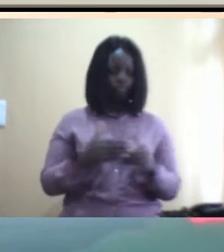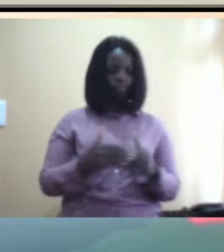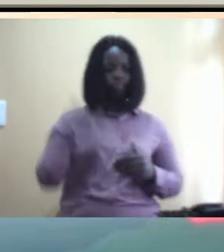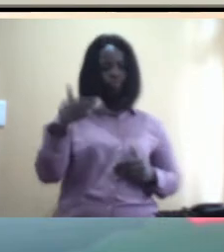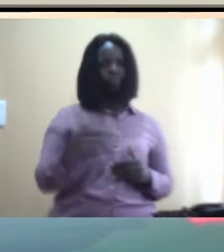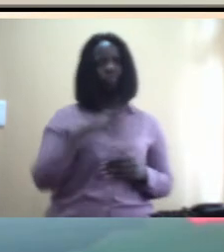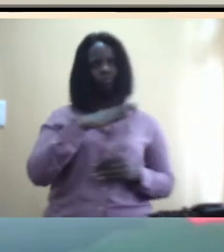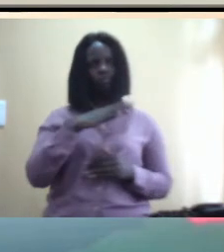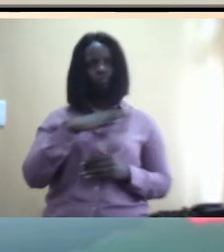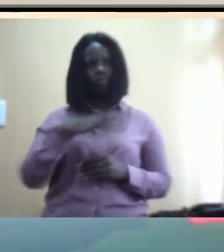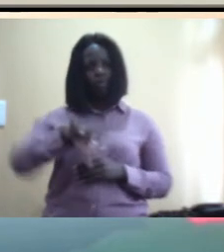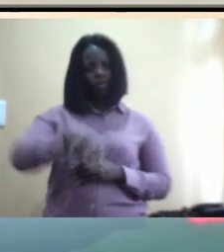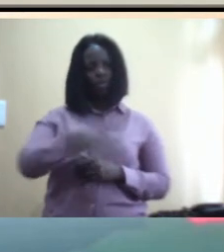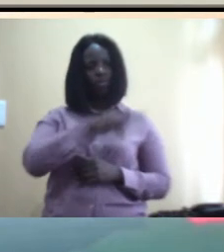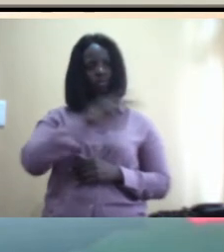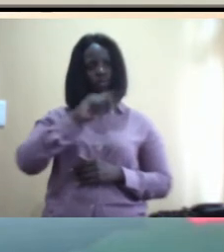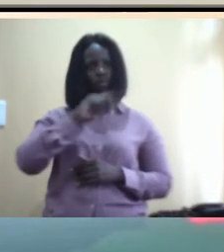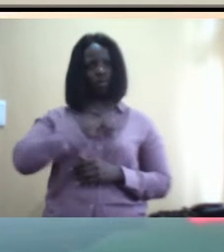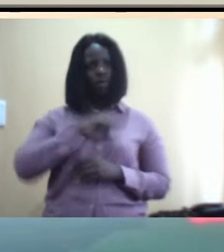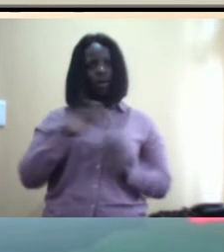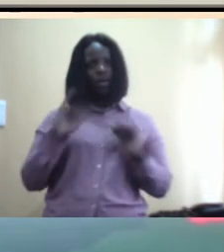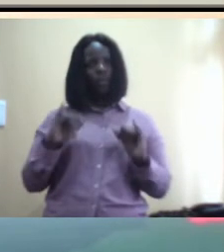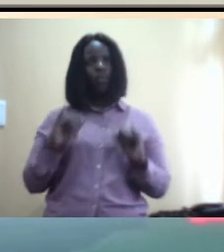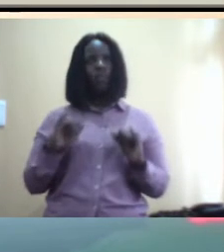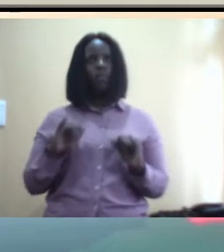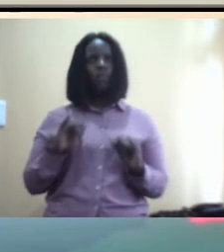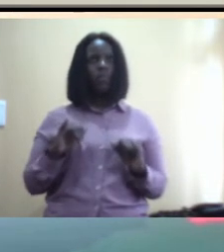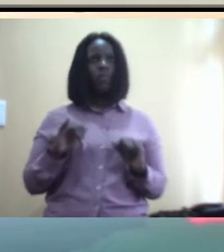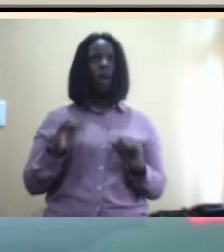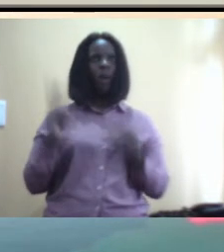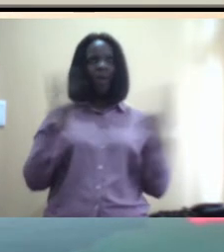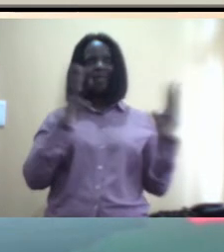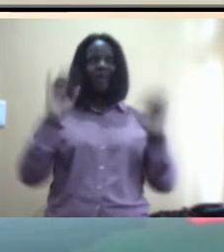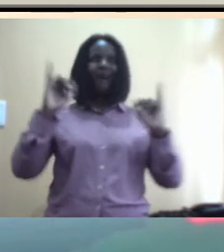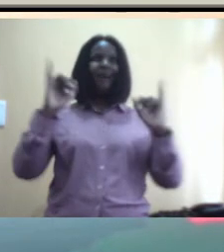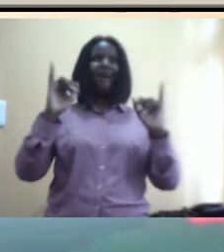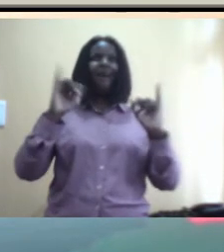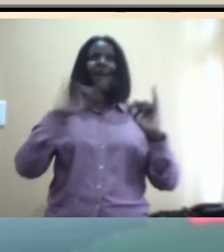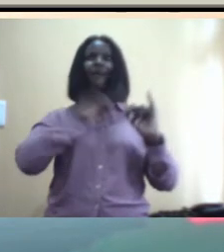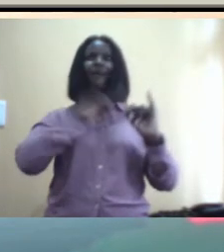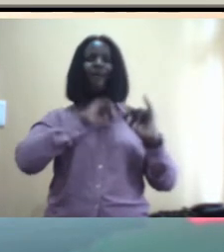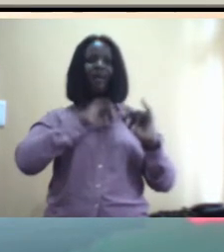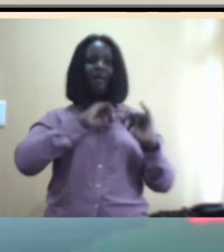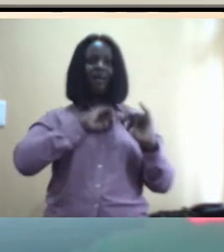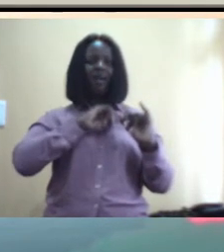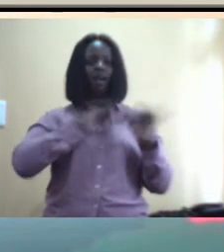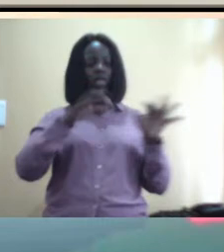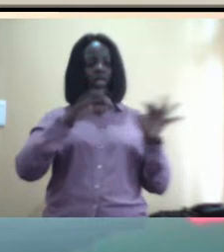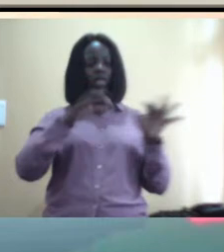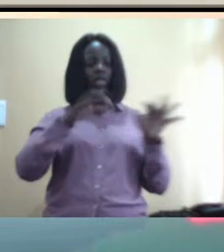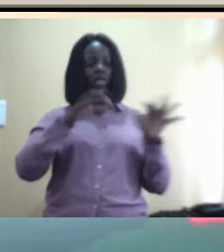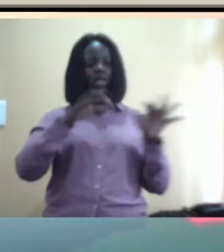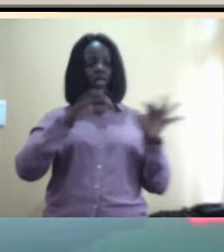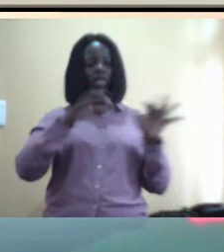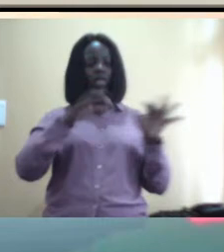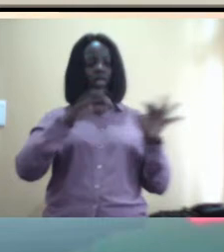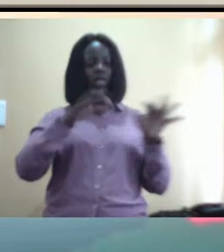has experienced unfavorable weather conditions resulting in a delay, rains,